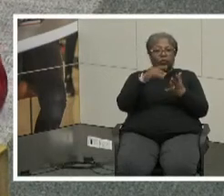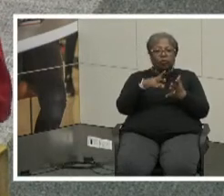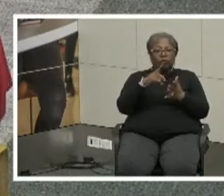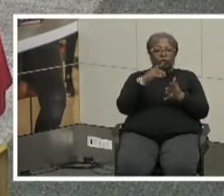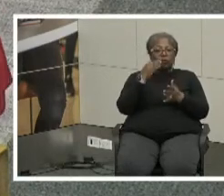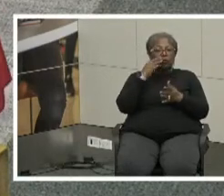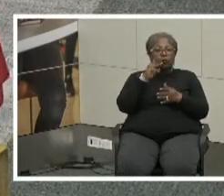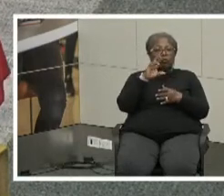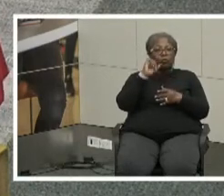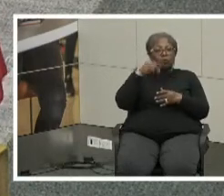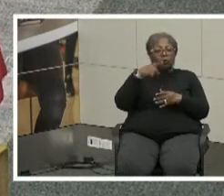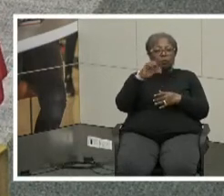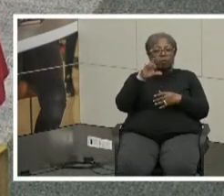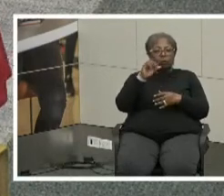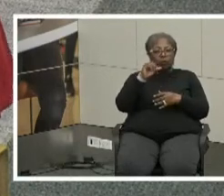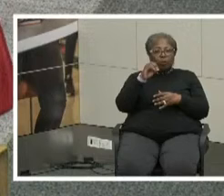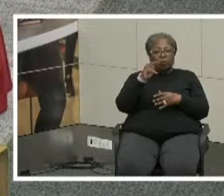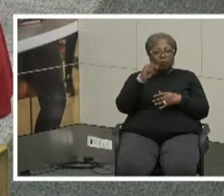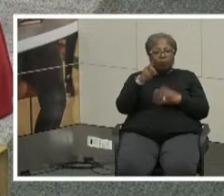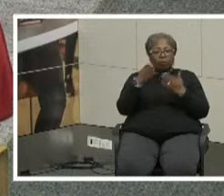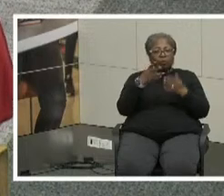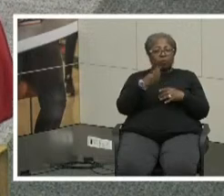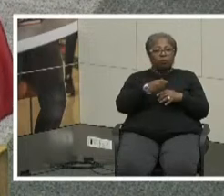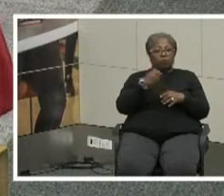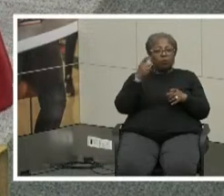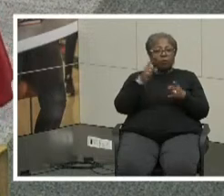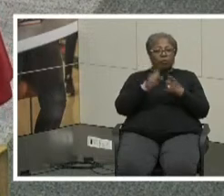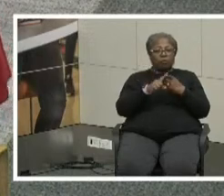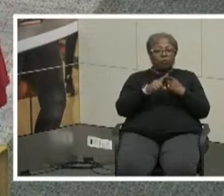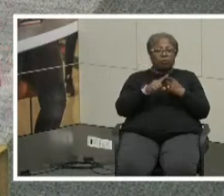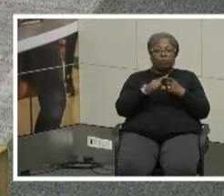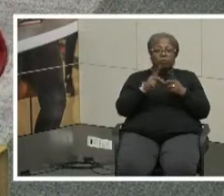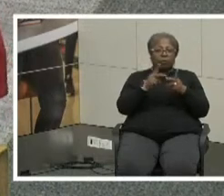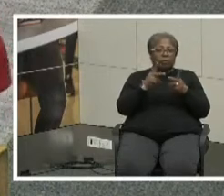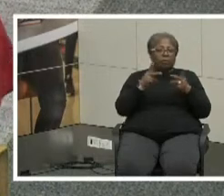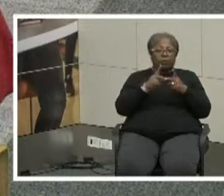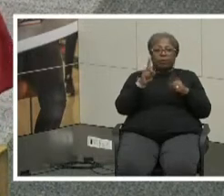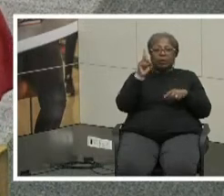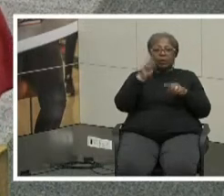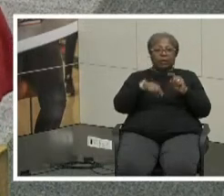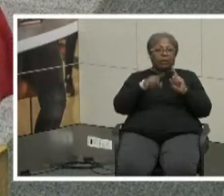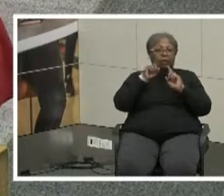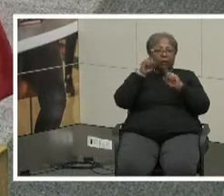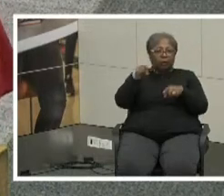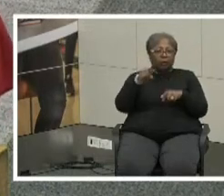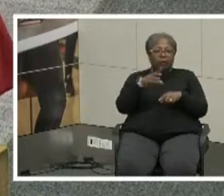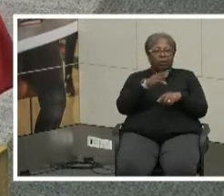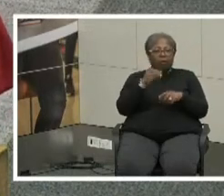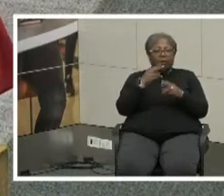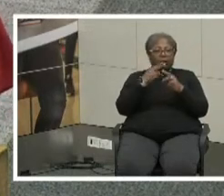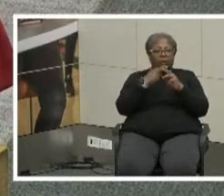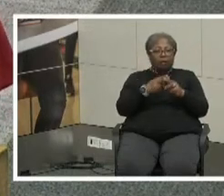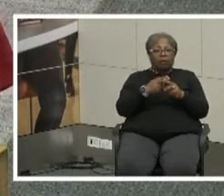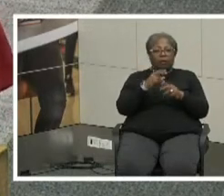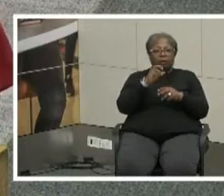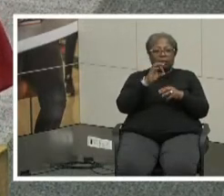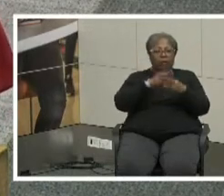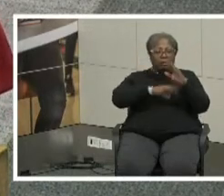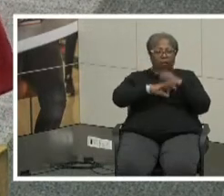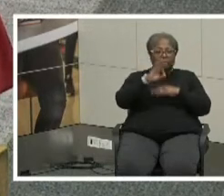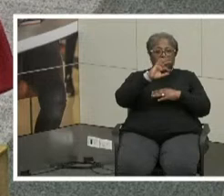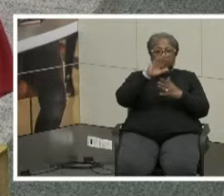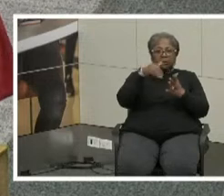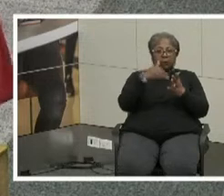you know your wraparound Services were providing you moved it to the boond Dos where they can't even get to it and it's called the Sunrise